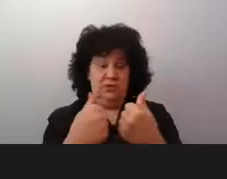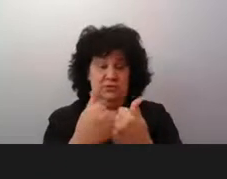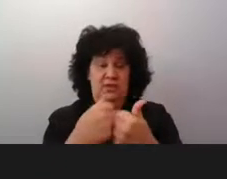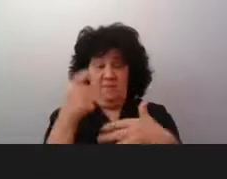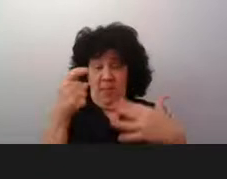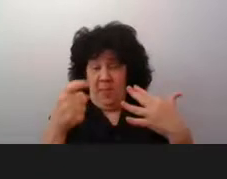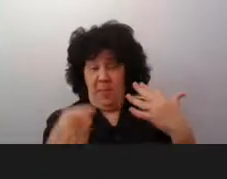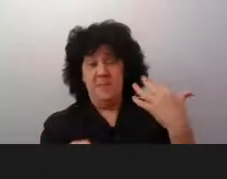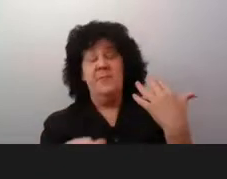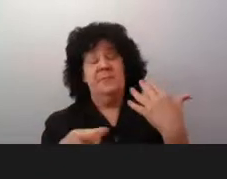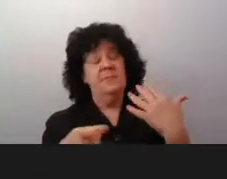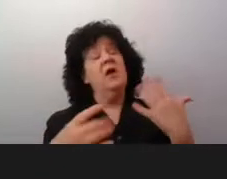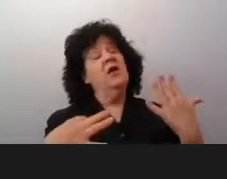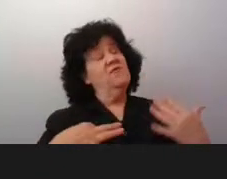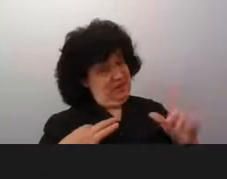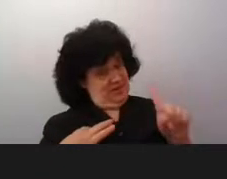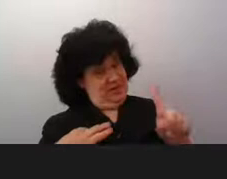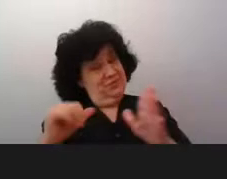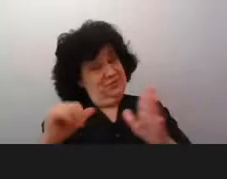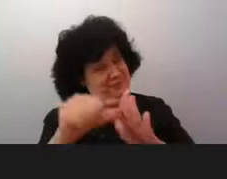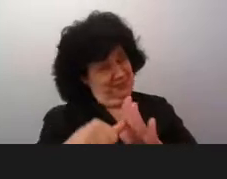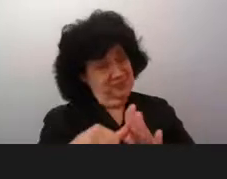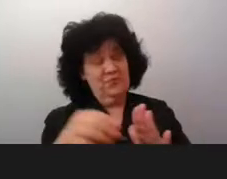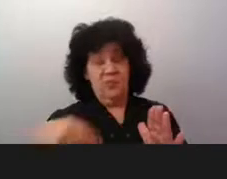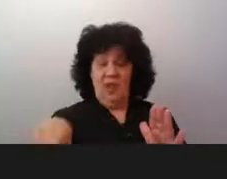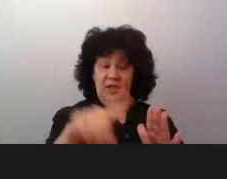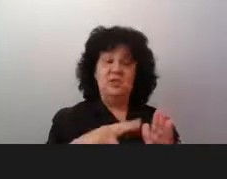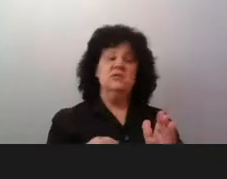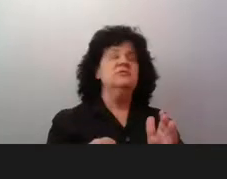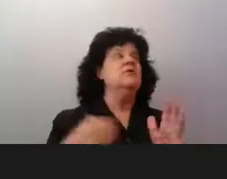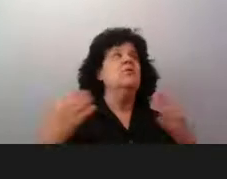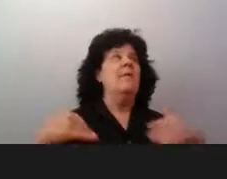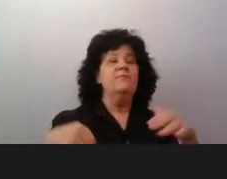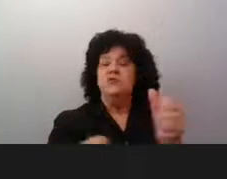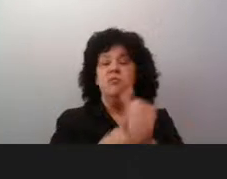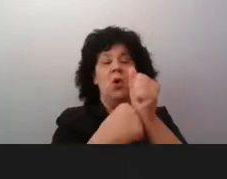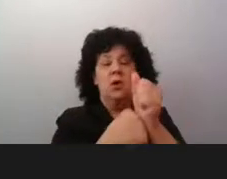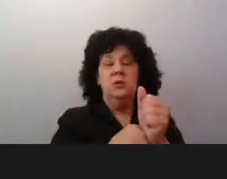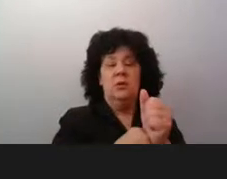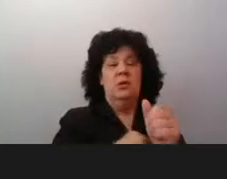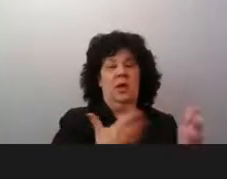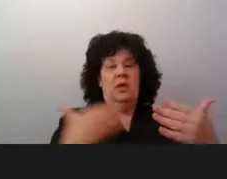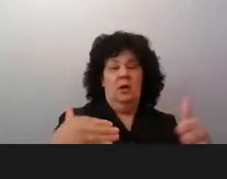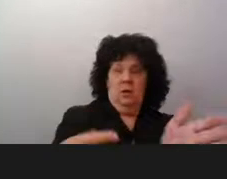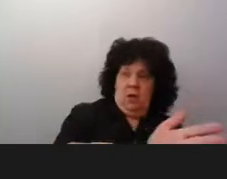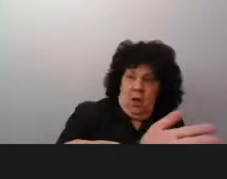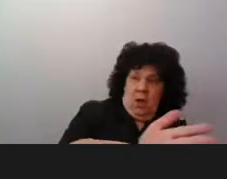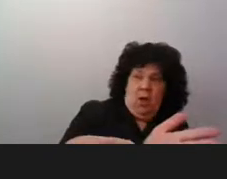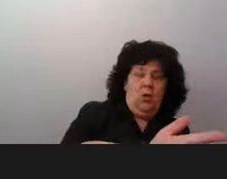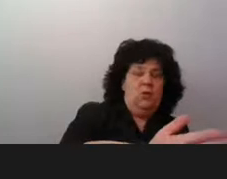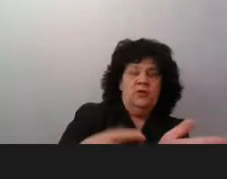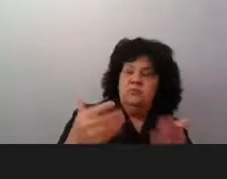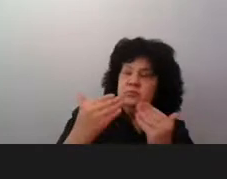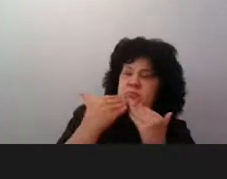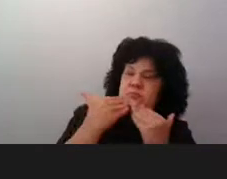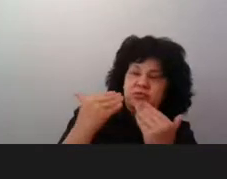was volunteer, and they supported us. We owe them for for all the support they provided to FAI,